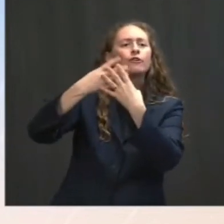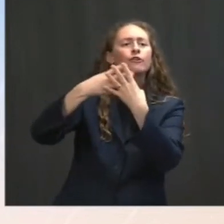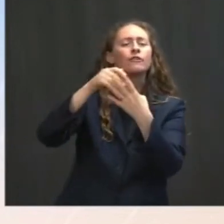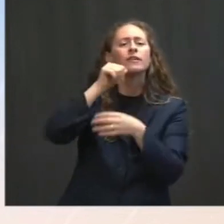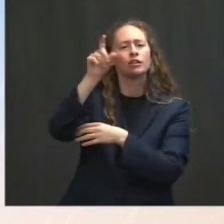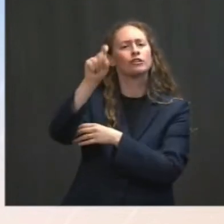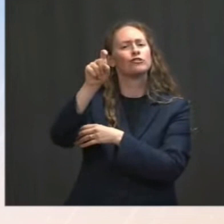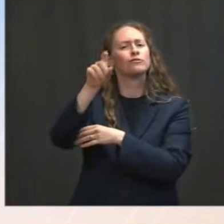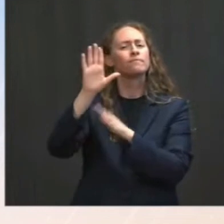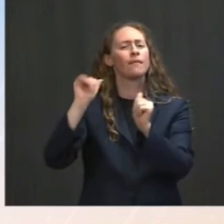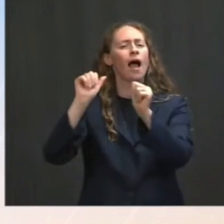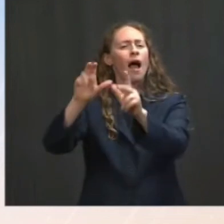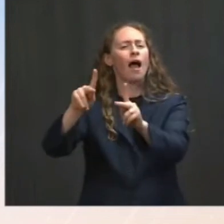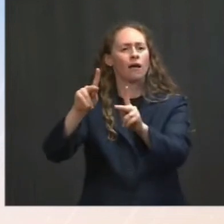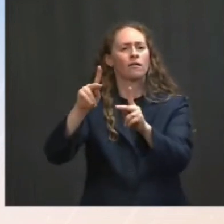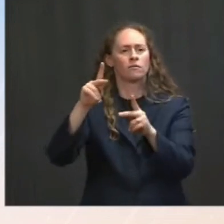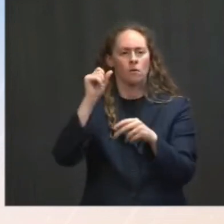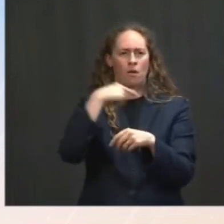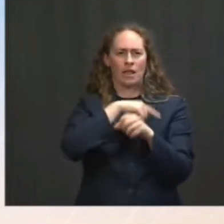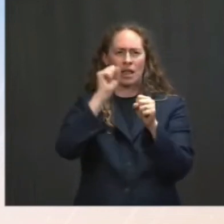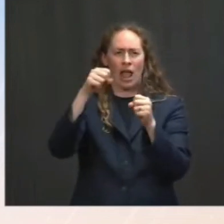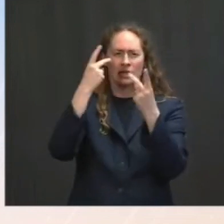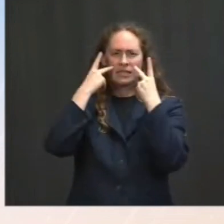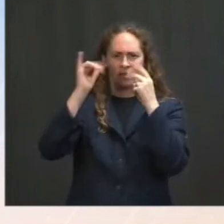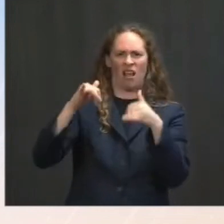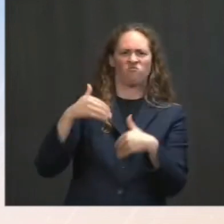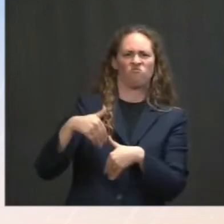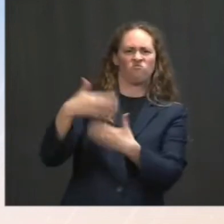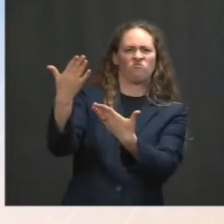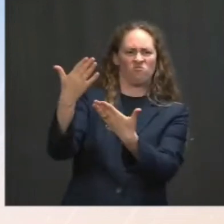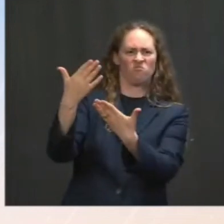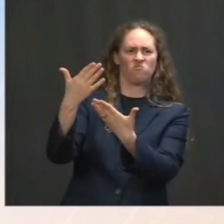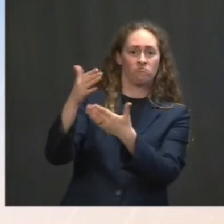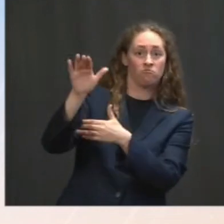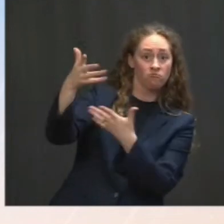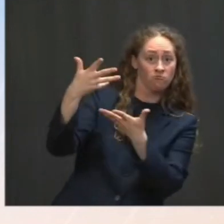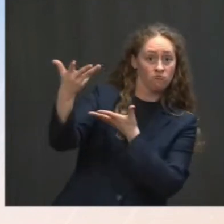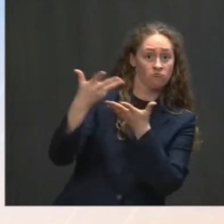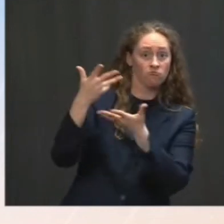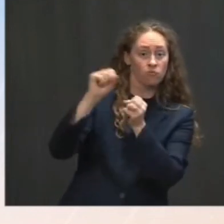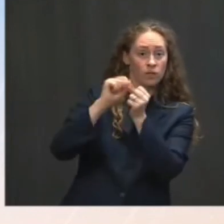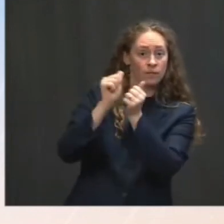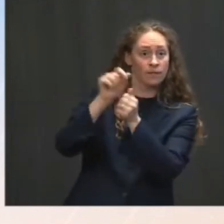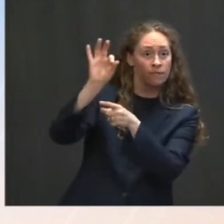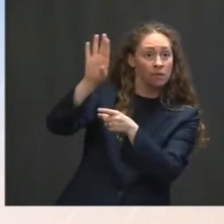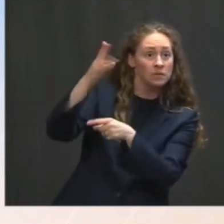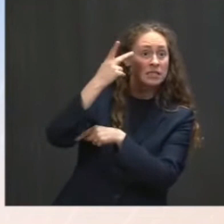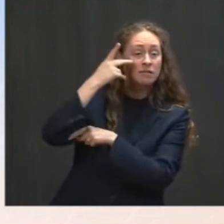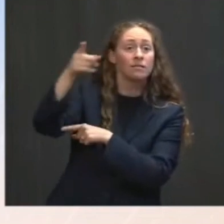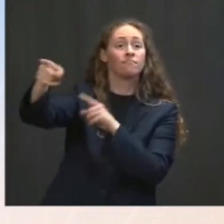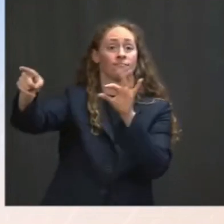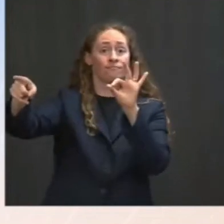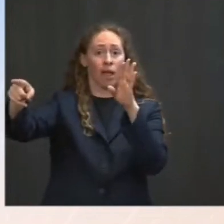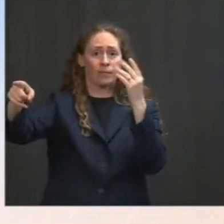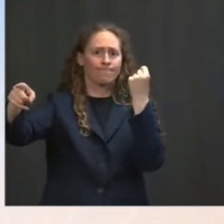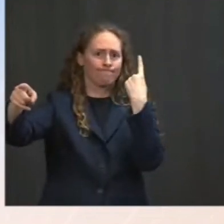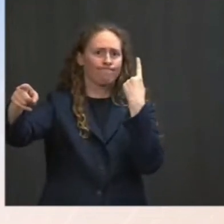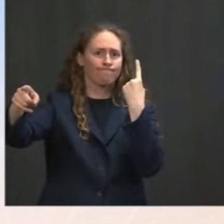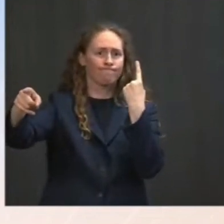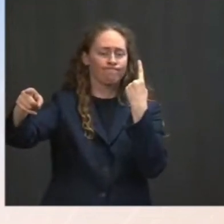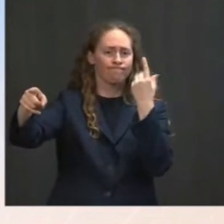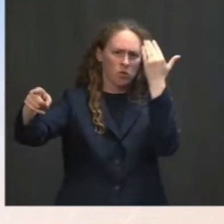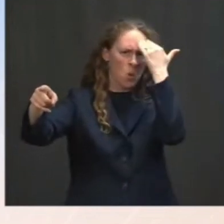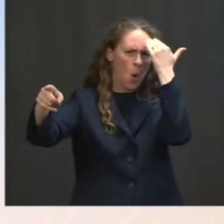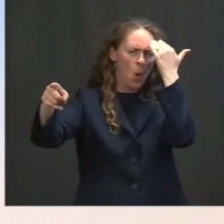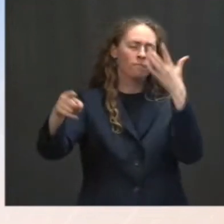are certainly the proposals. We engage with them regularly, and they certainly understand what our asks are. And one of the problems with vaccines right now is that they've